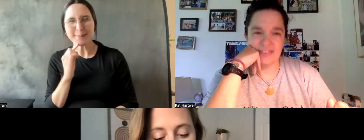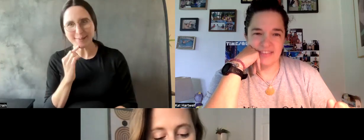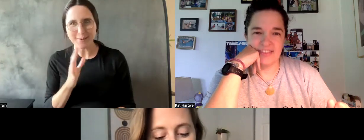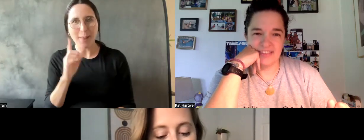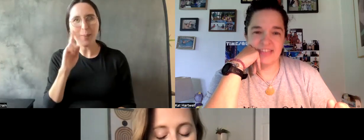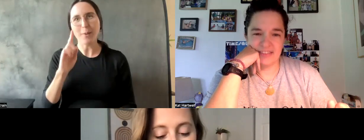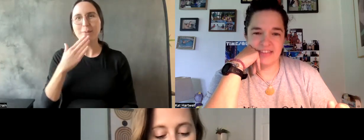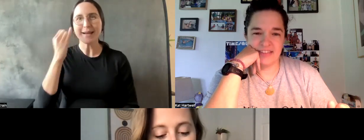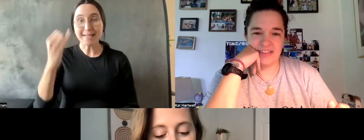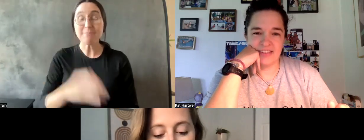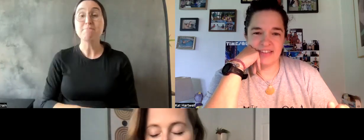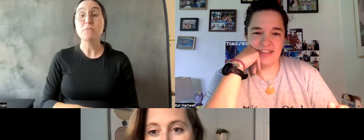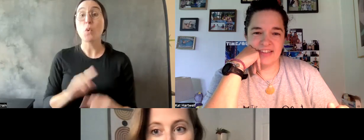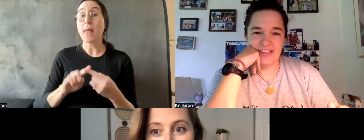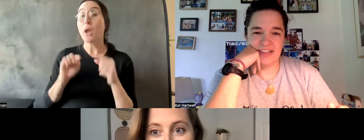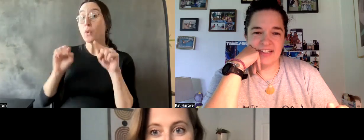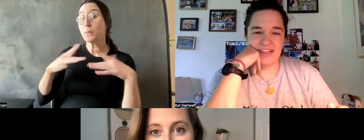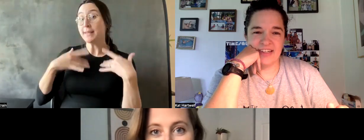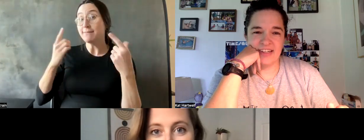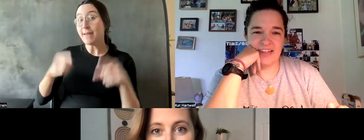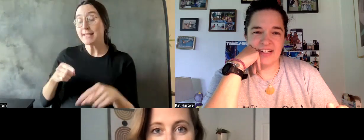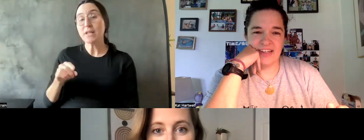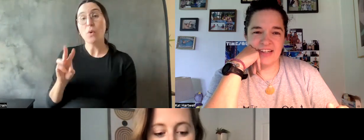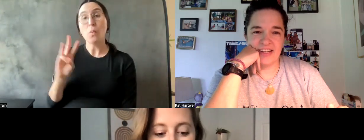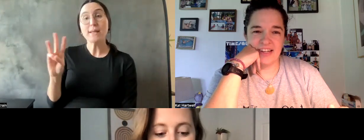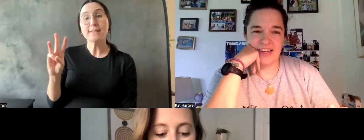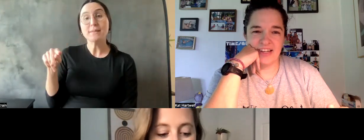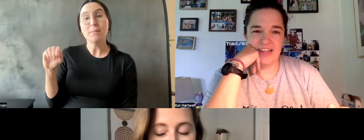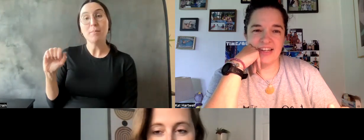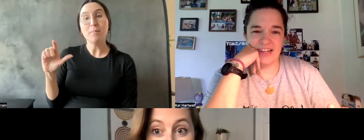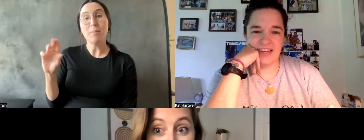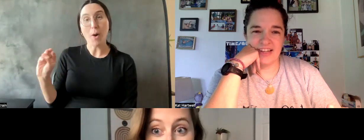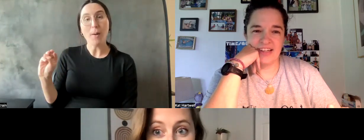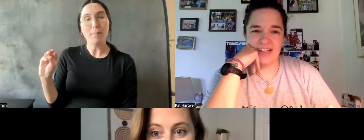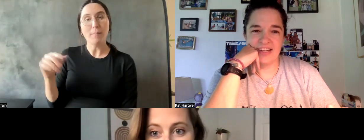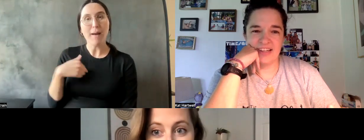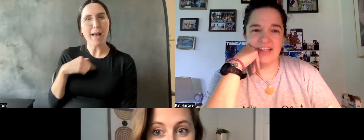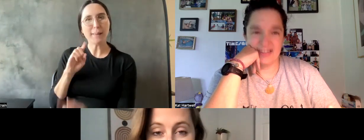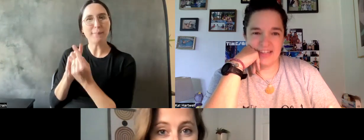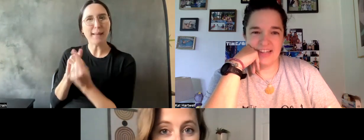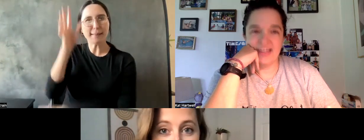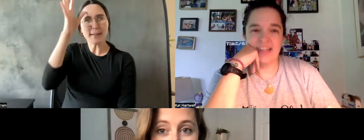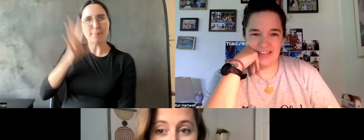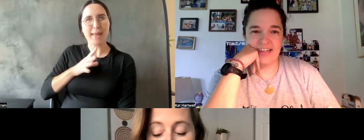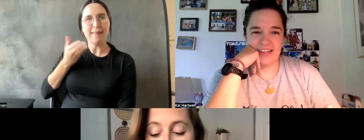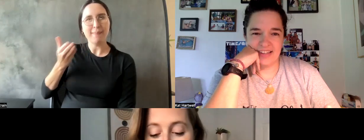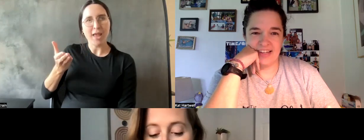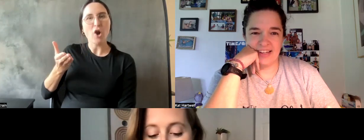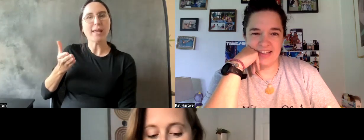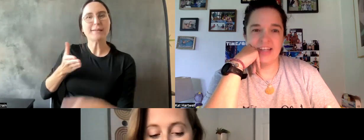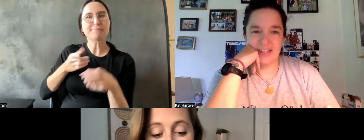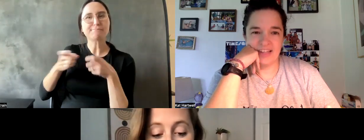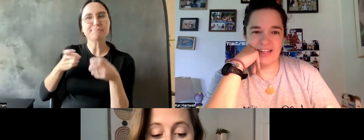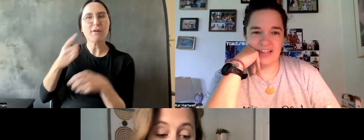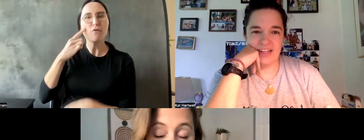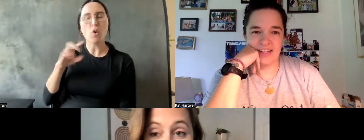Palm, there was a gentleman there who was the head of Reveal, the streaming network that the show is now on,